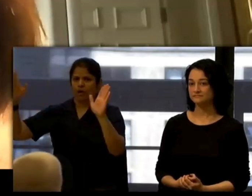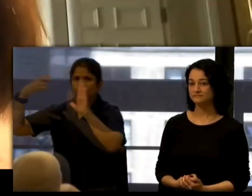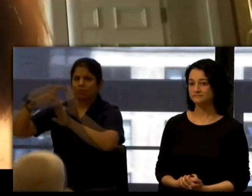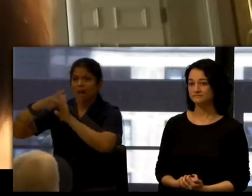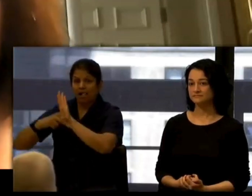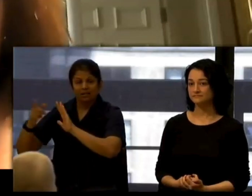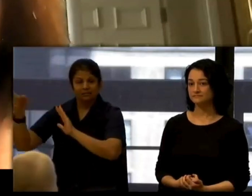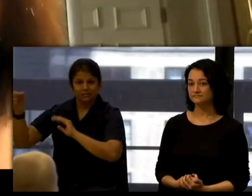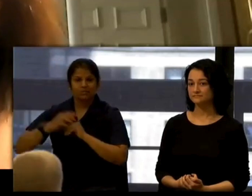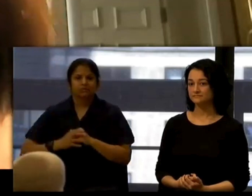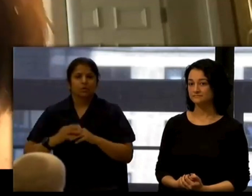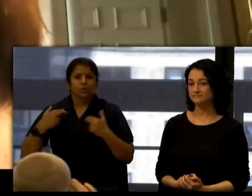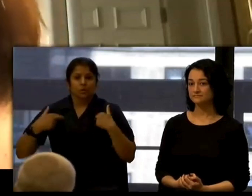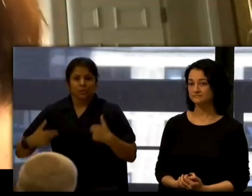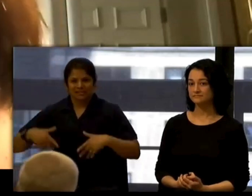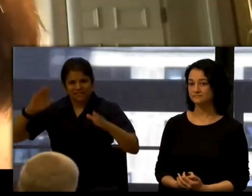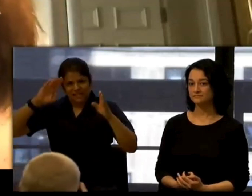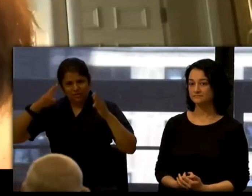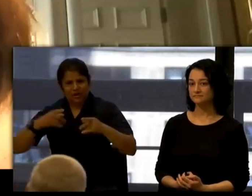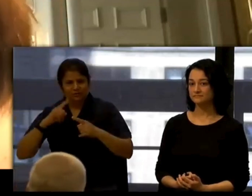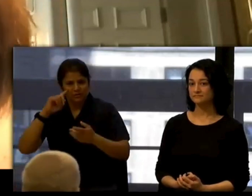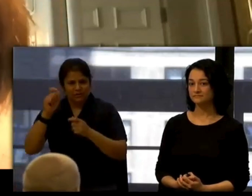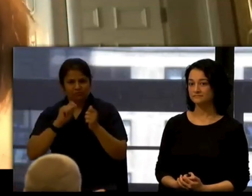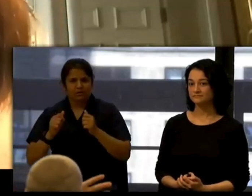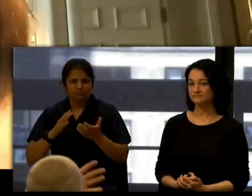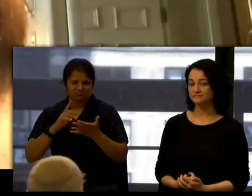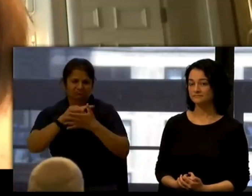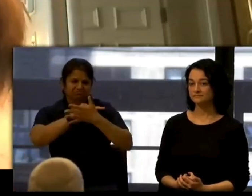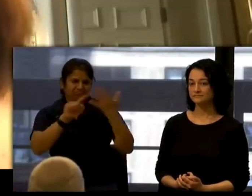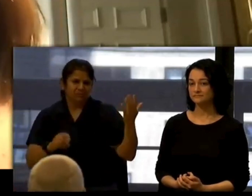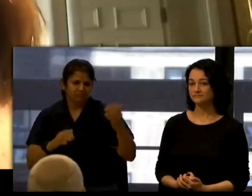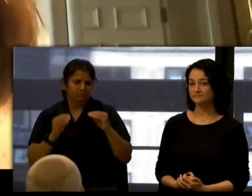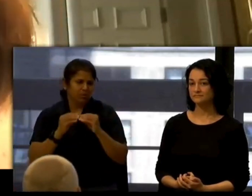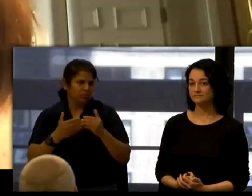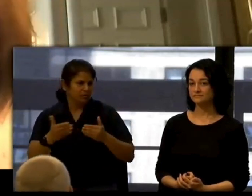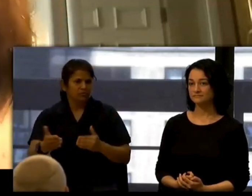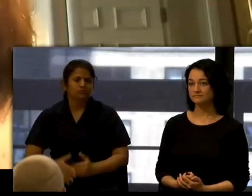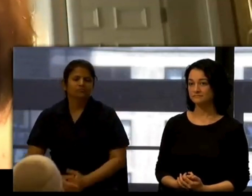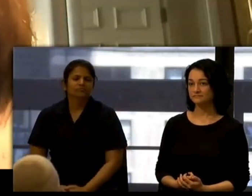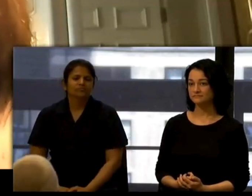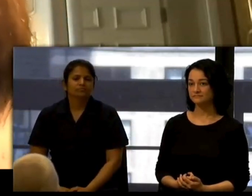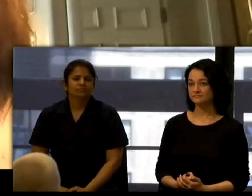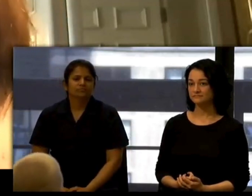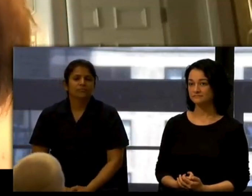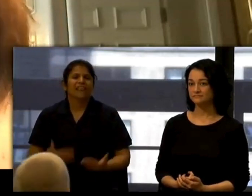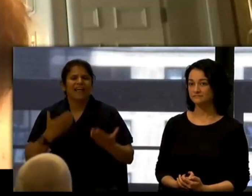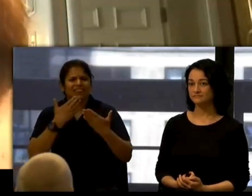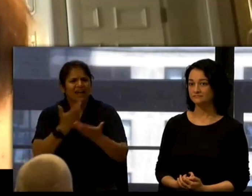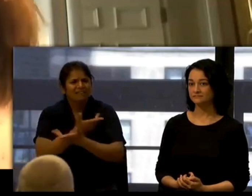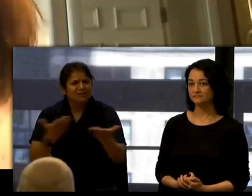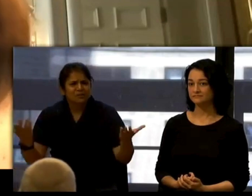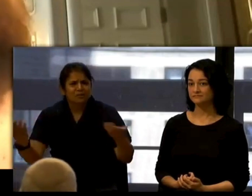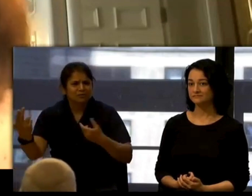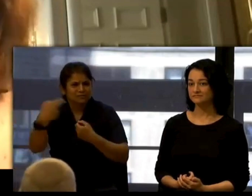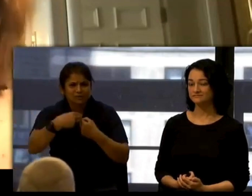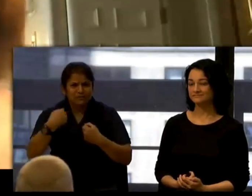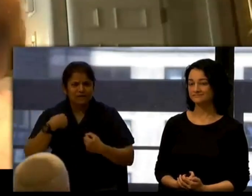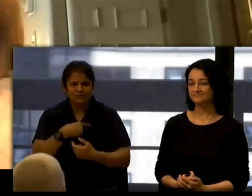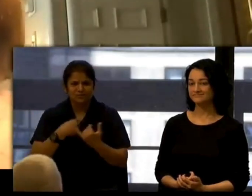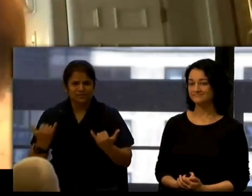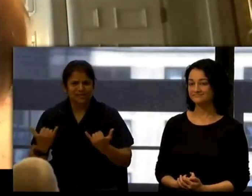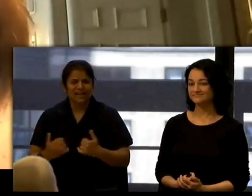human-centered design, among other subjects. And thank you so much for joining us today. And now I am more than